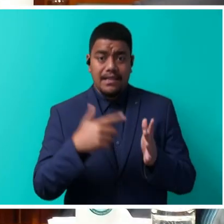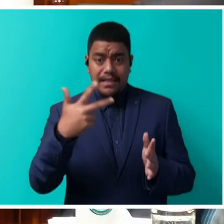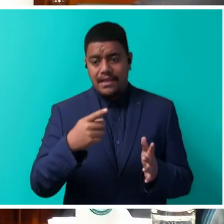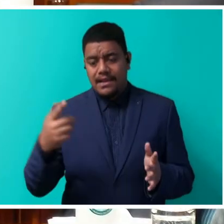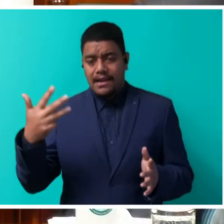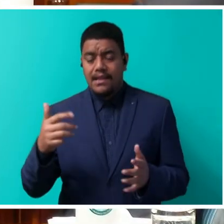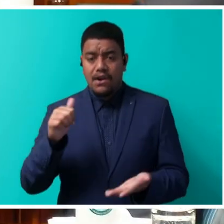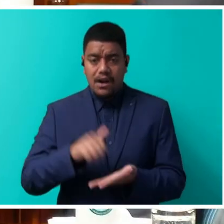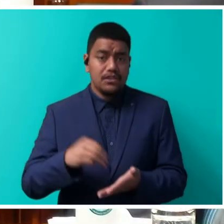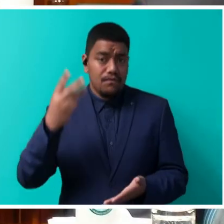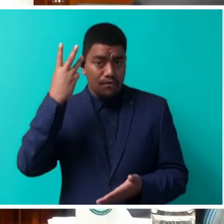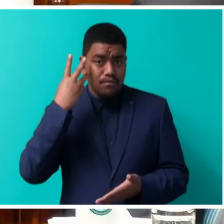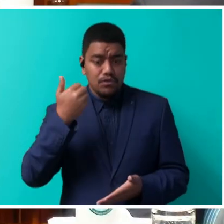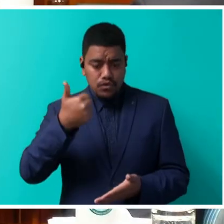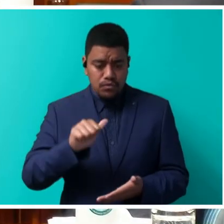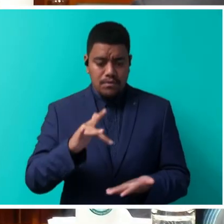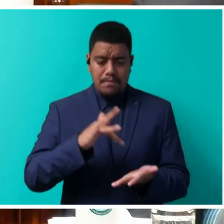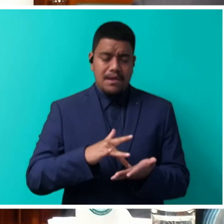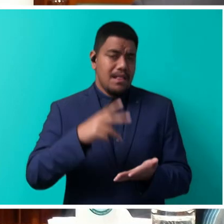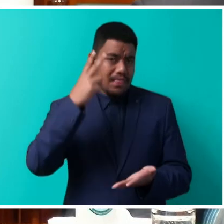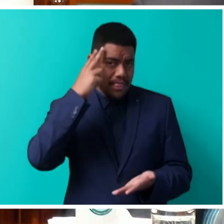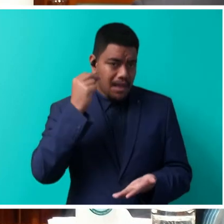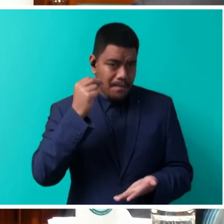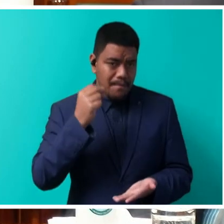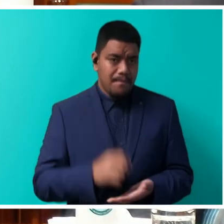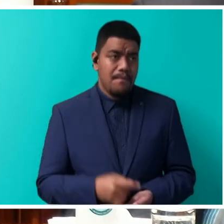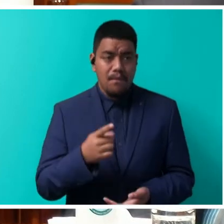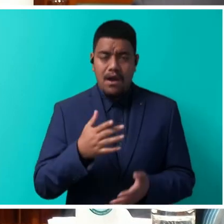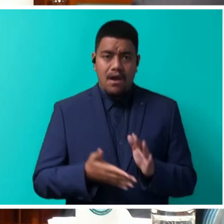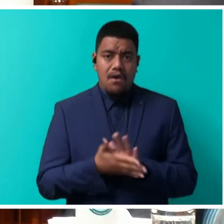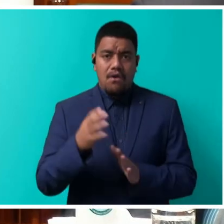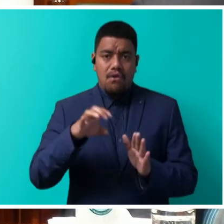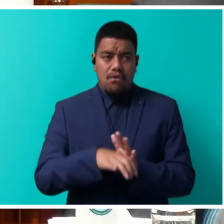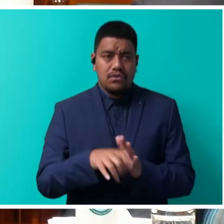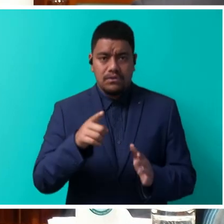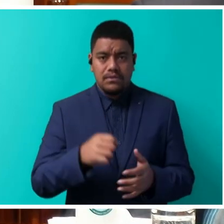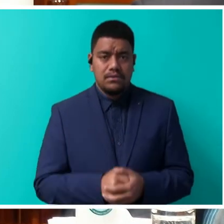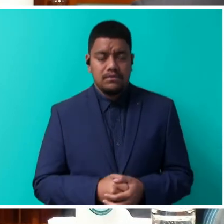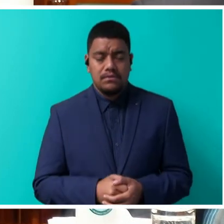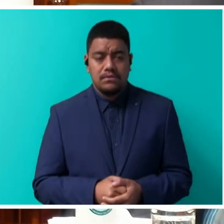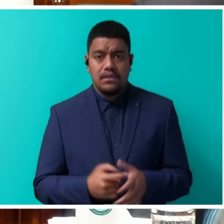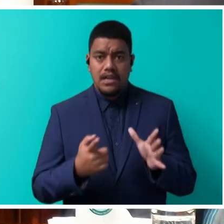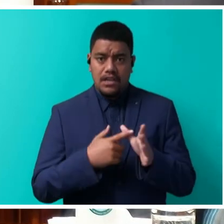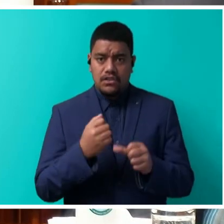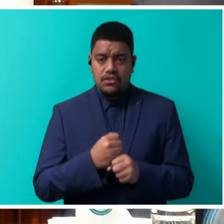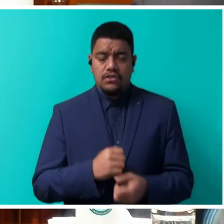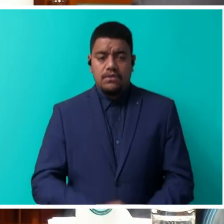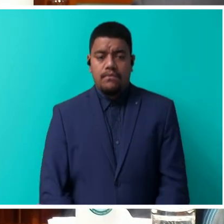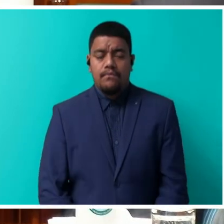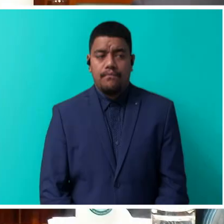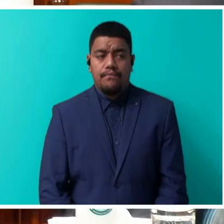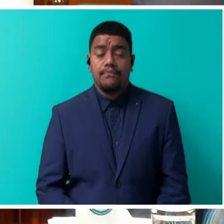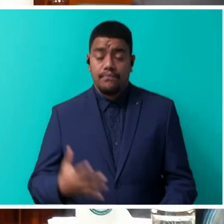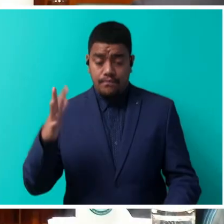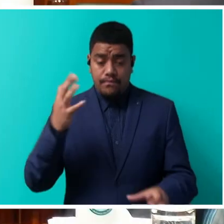the rights of women to use their maiden names consistent with the High Court's ruling in Nganilau and Attorney General. At the conclusion